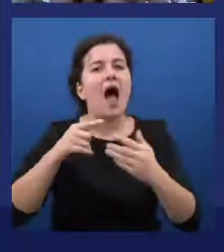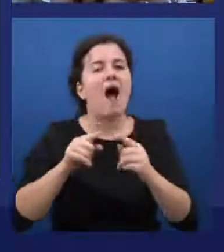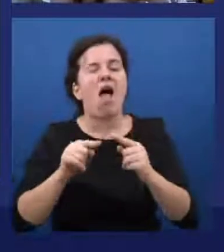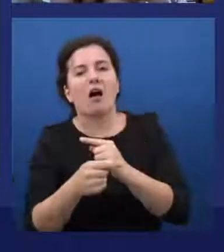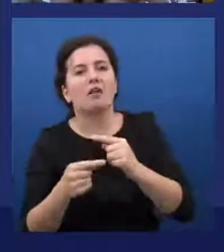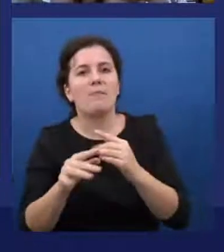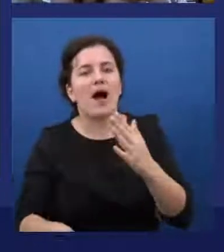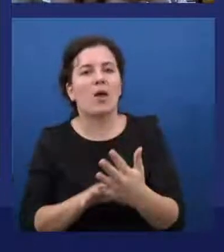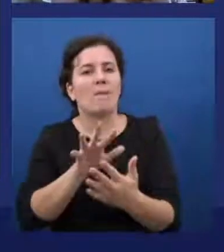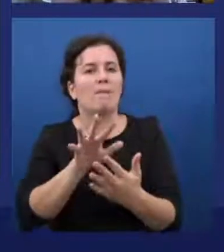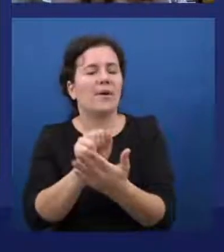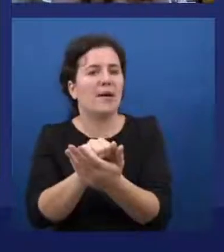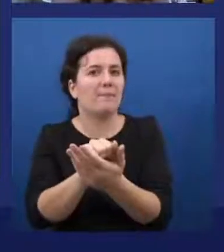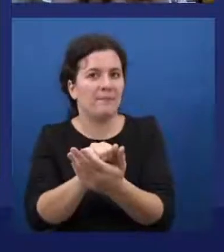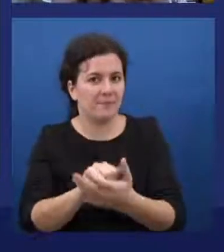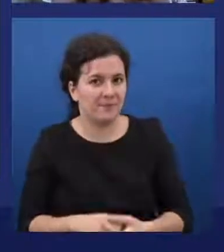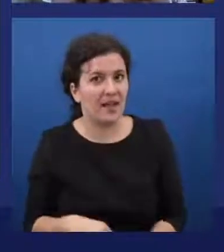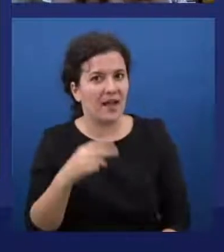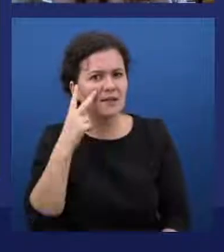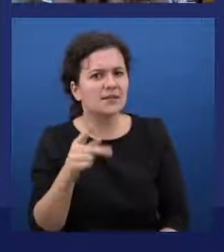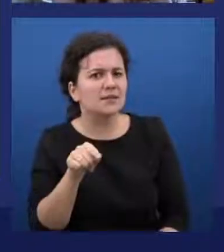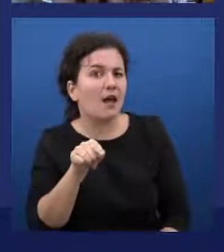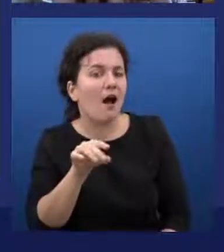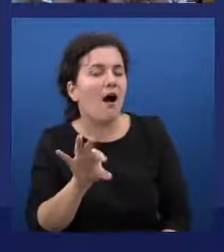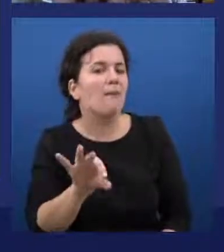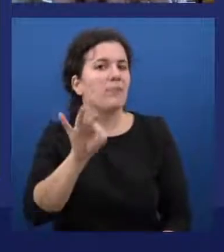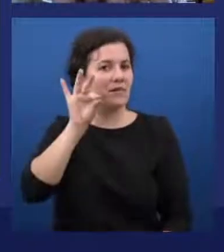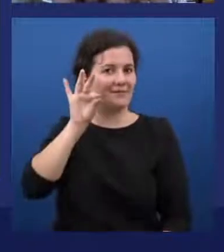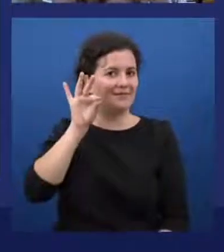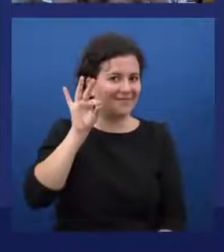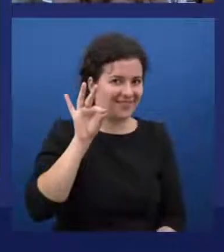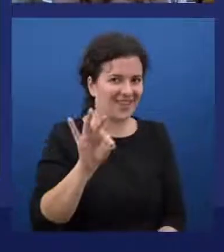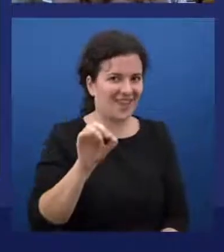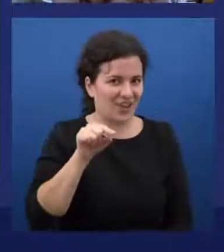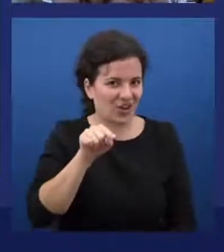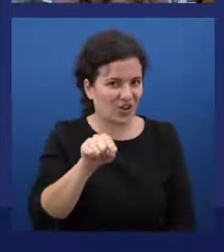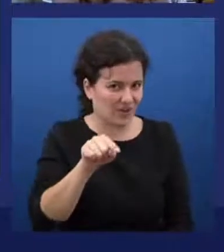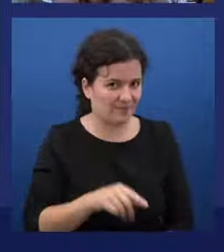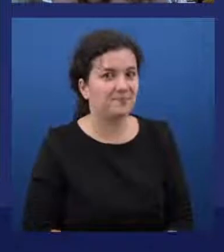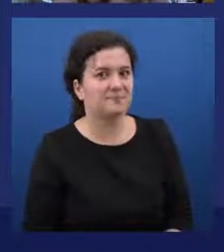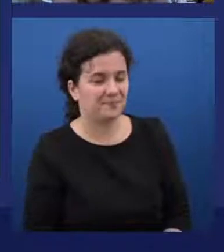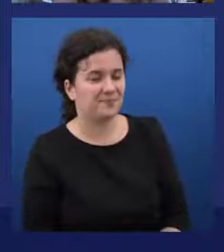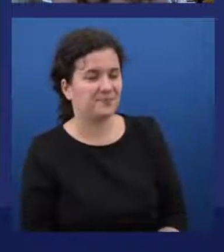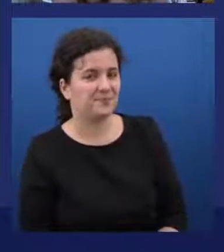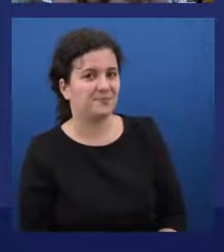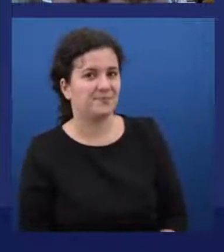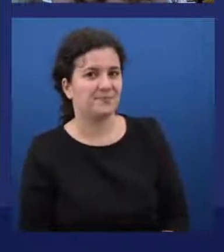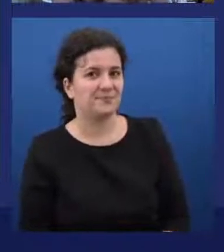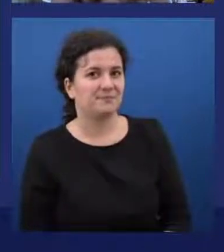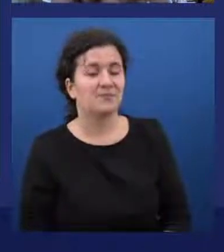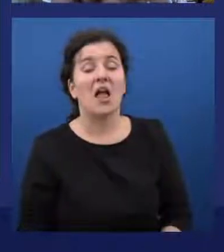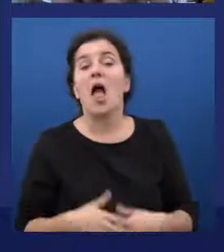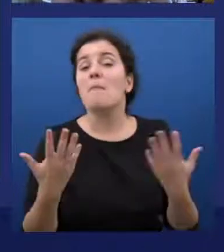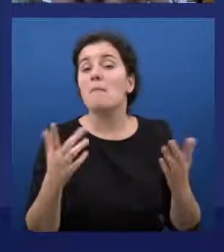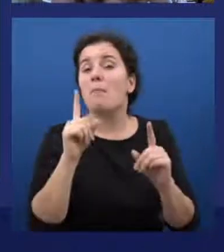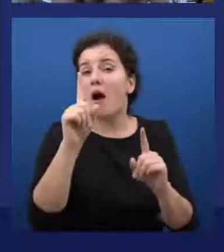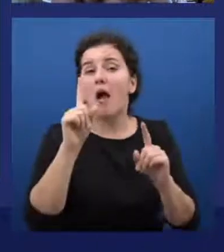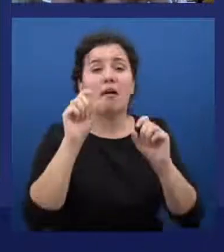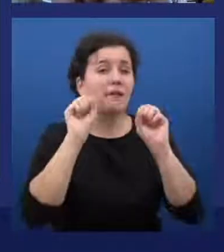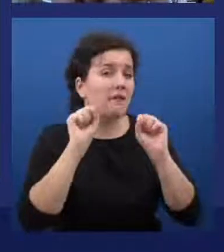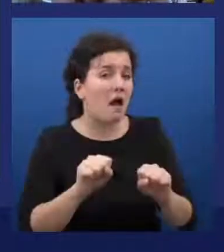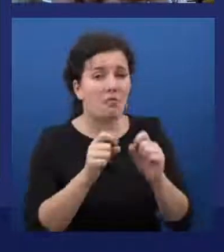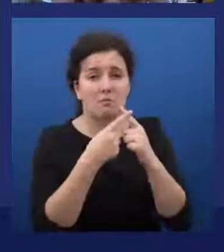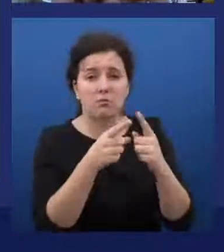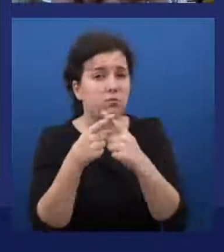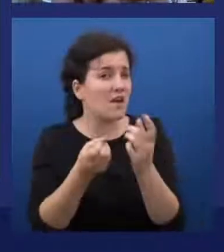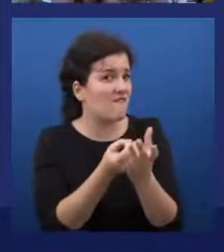that ID of that anomaly. We can return other information, but what I have in